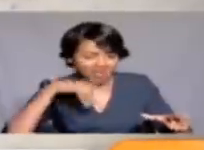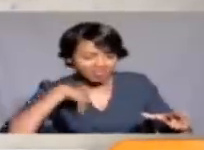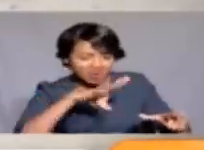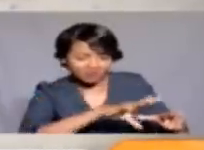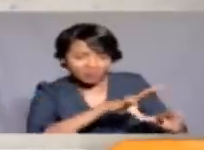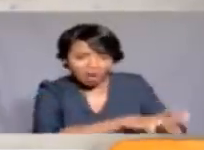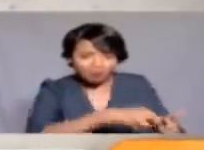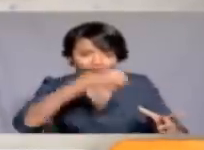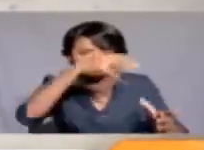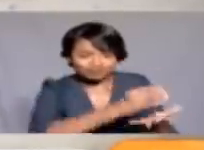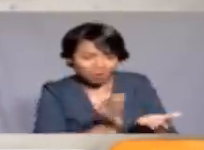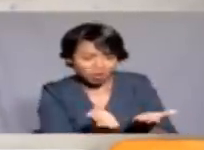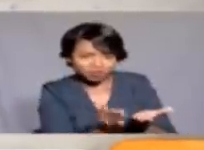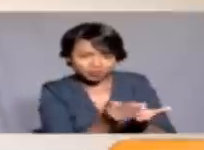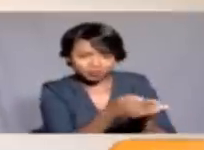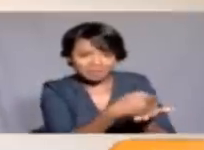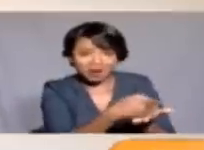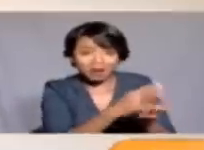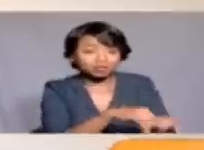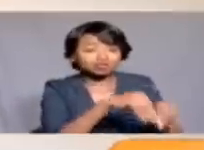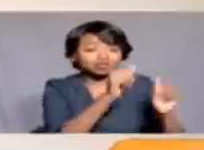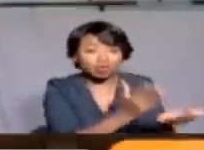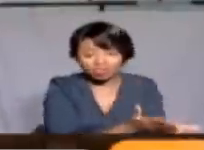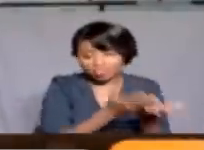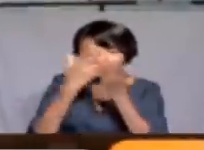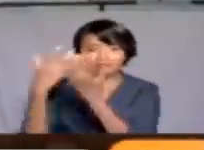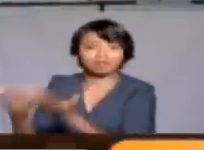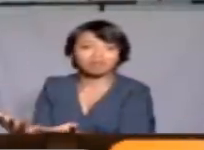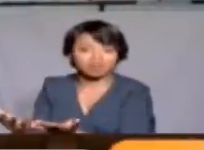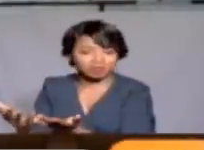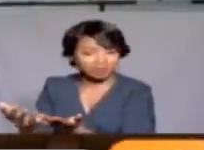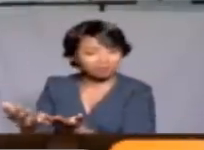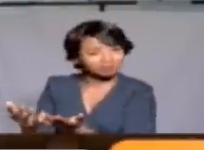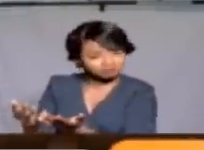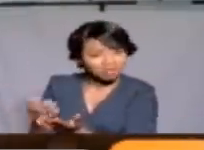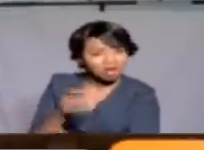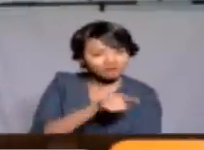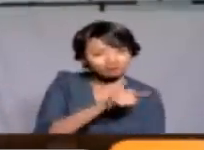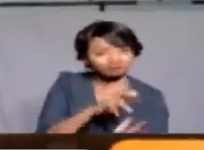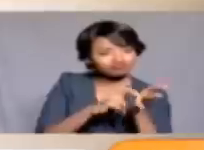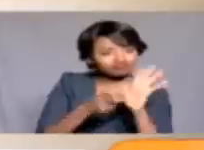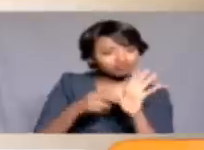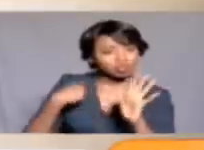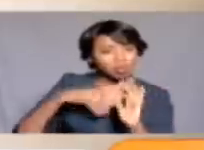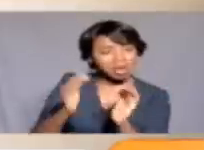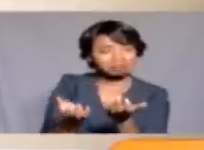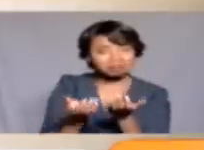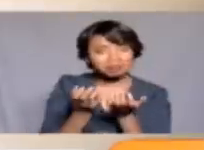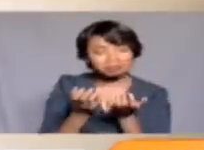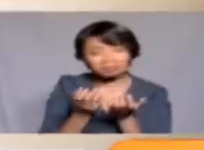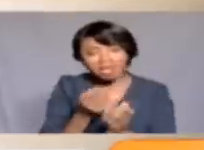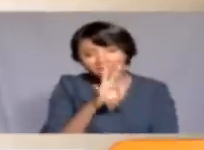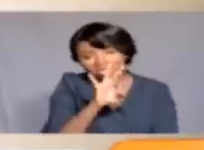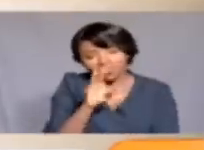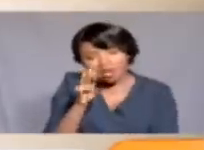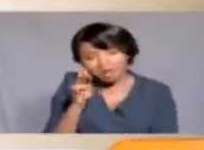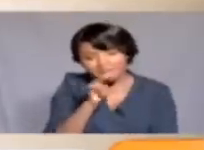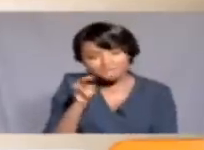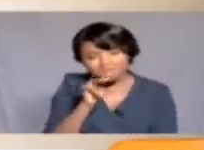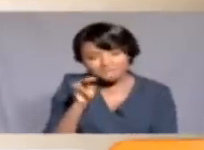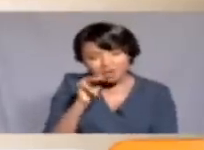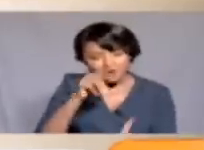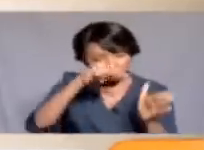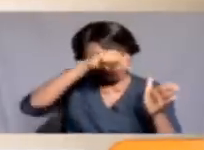into what we call a container bath and terminal. For the project, we need about 3 million cubic